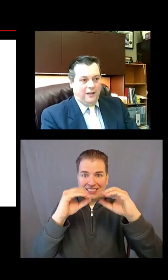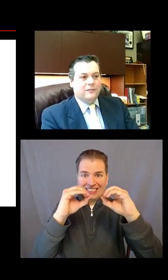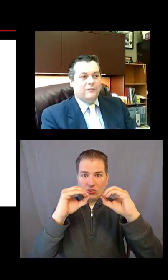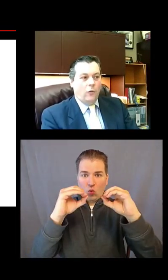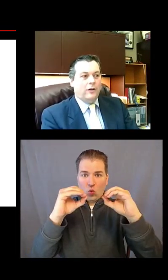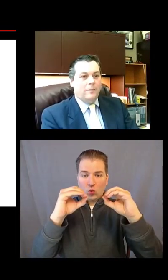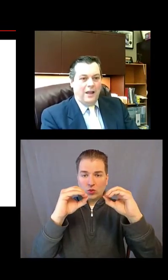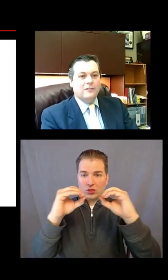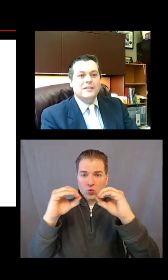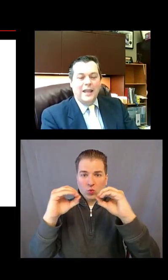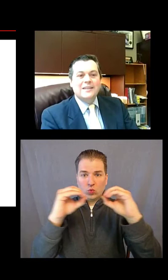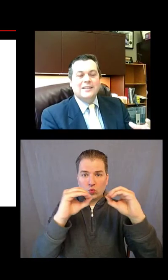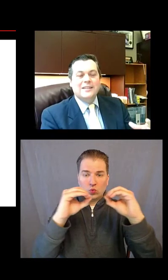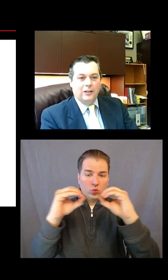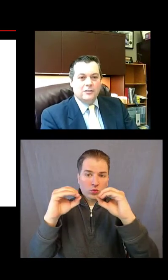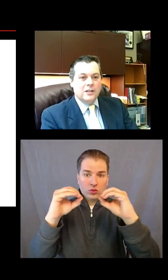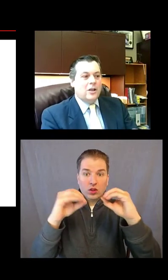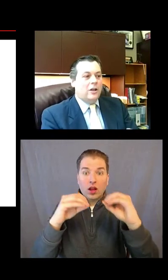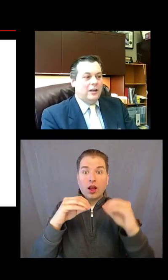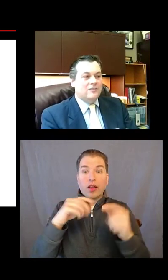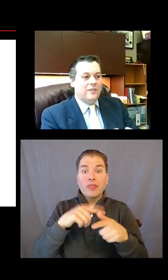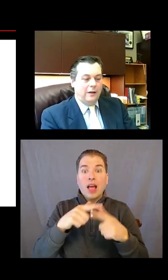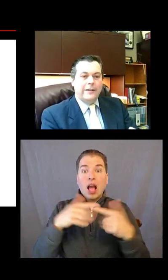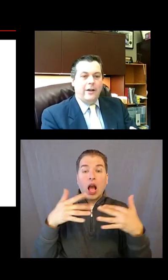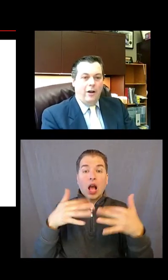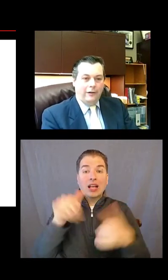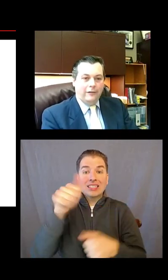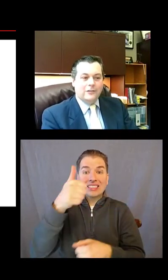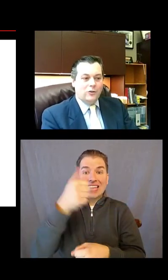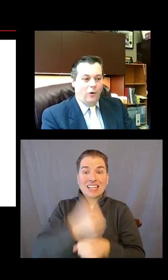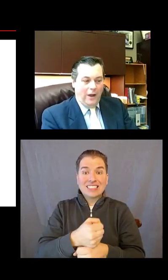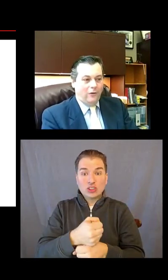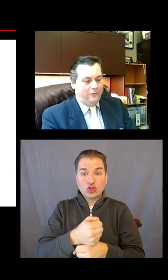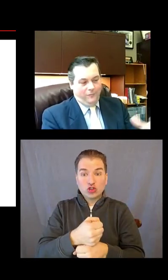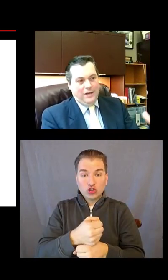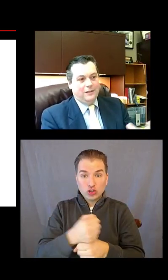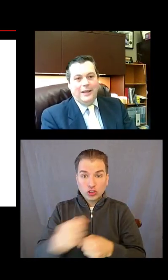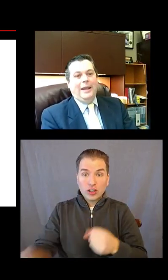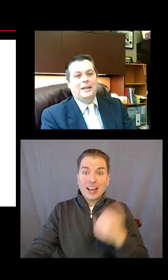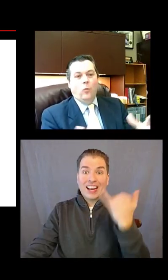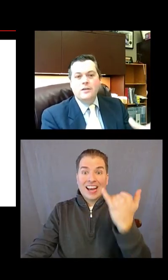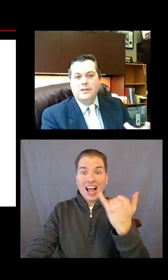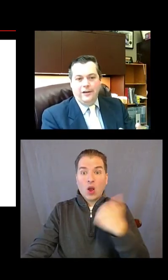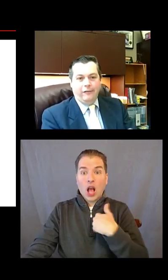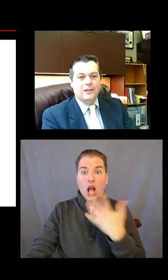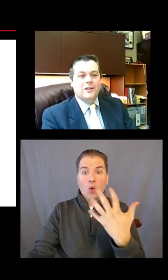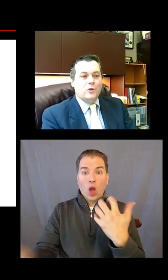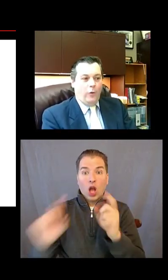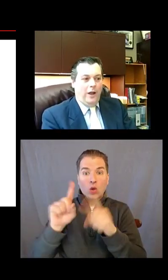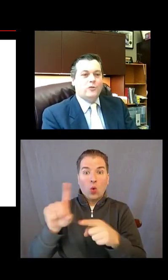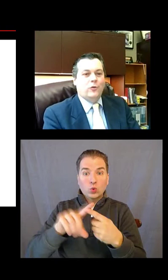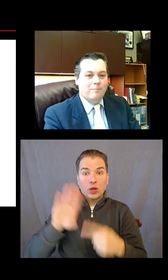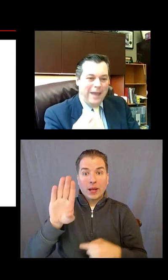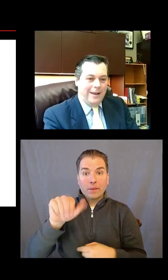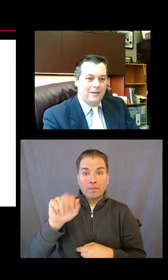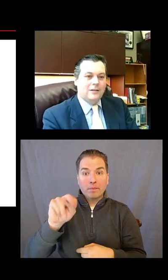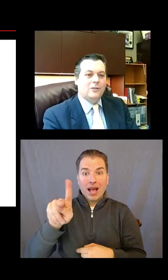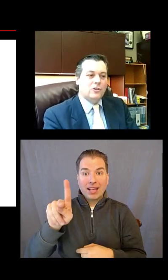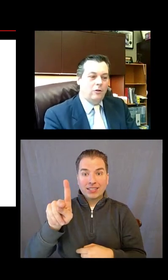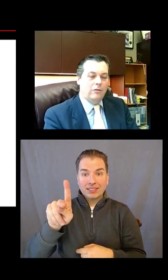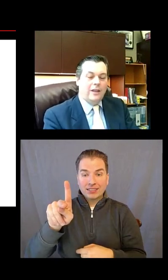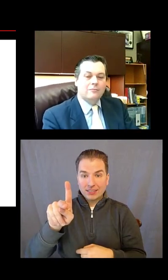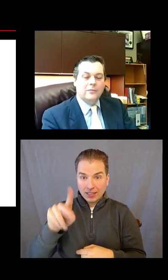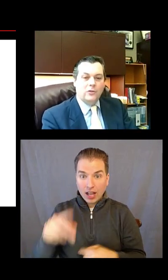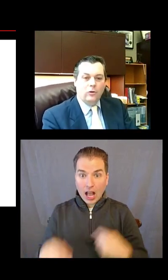do that for about 10 years, it is very hard to go out, frankly, any one year, go out to a bank